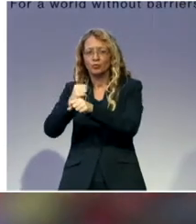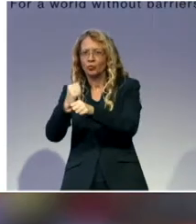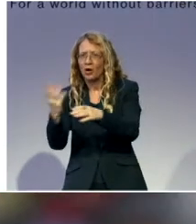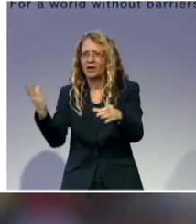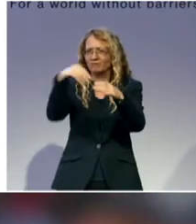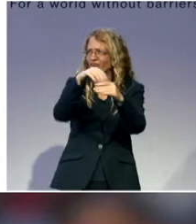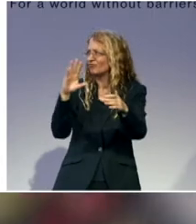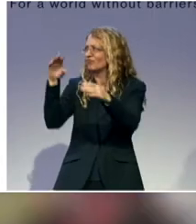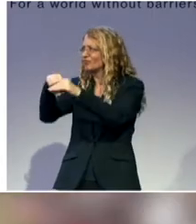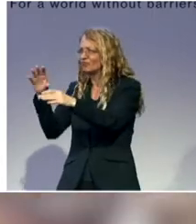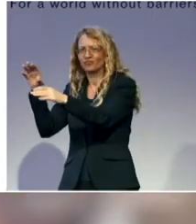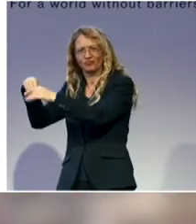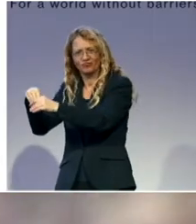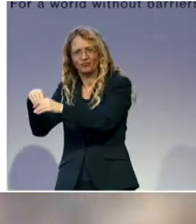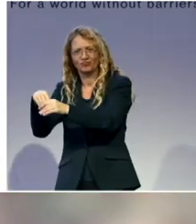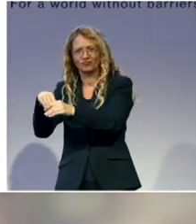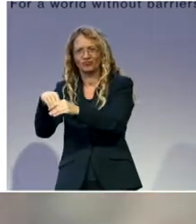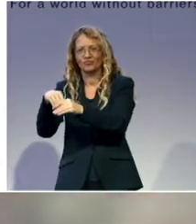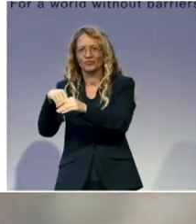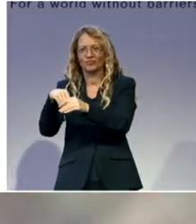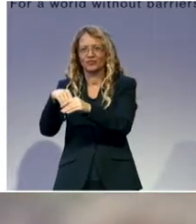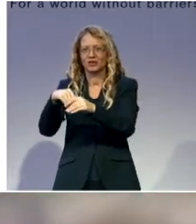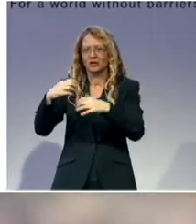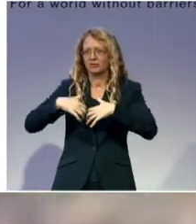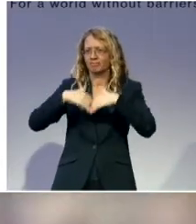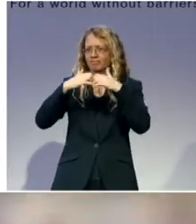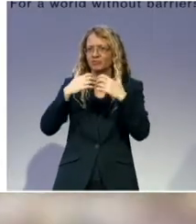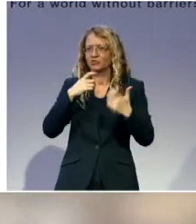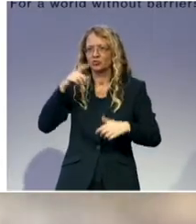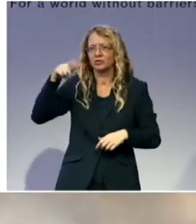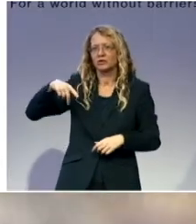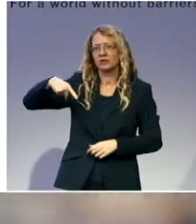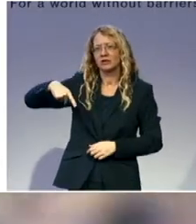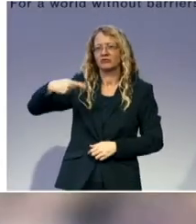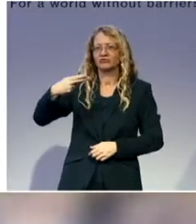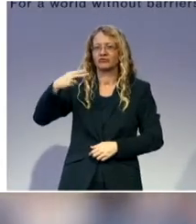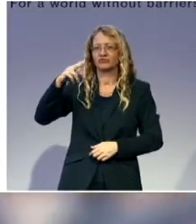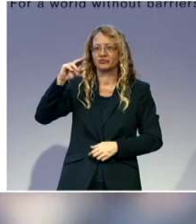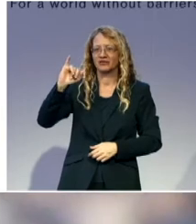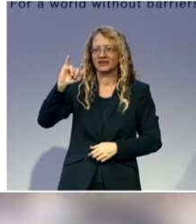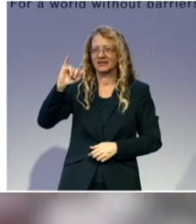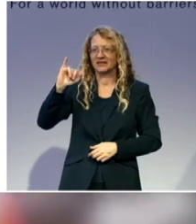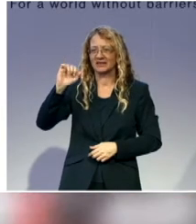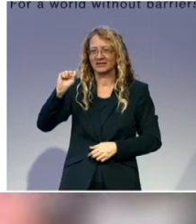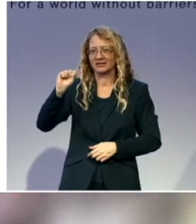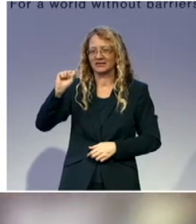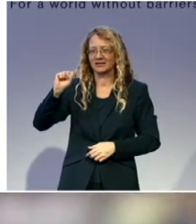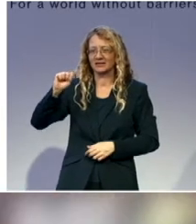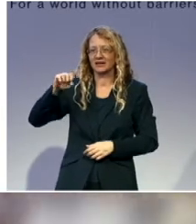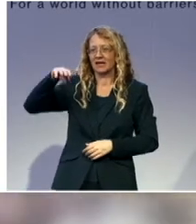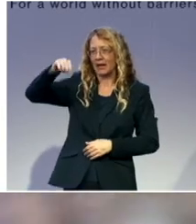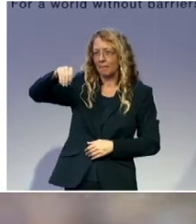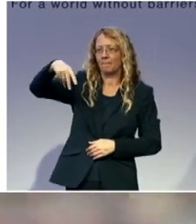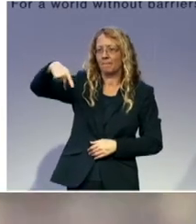Funded by Mphasis, NCPEDP has conducted strong, systematic and sustained advocacy and monitoring